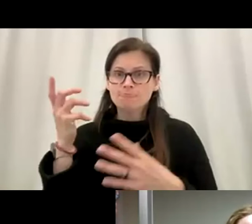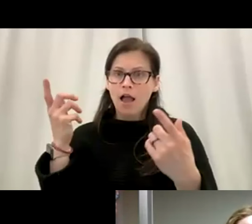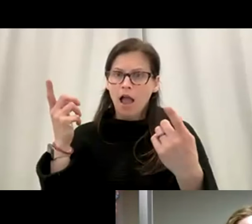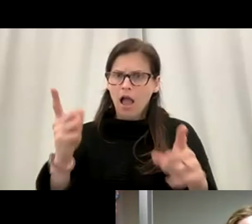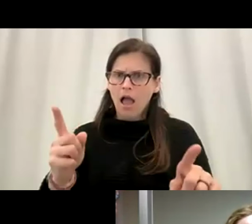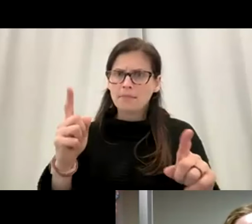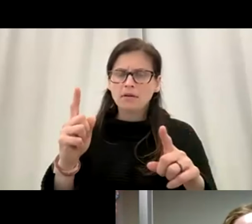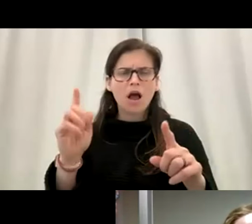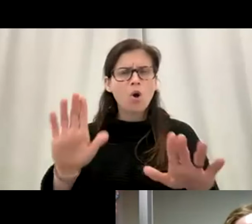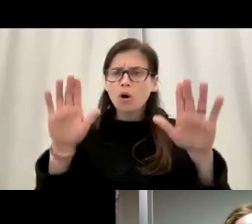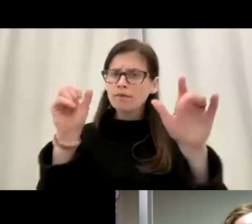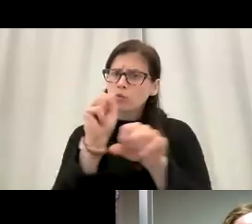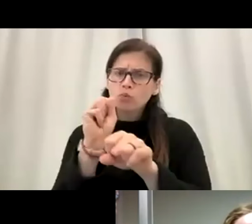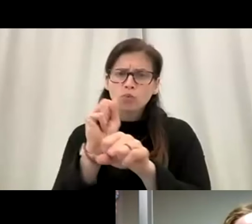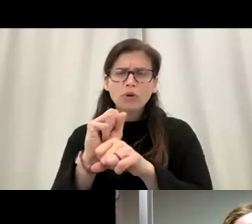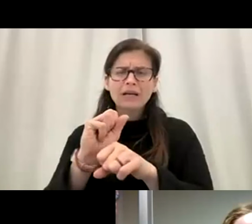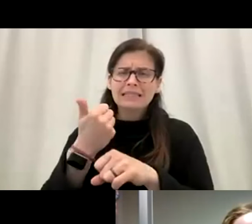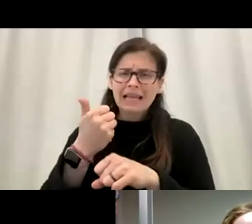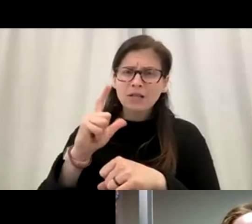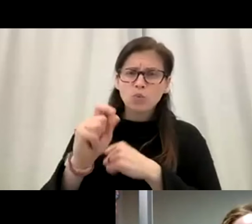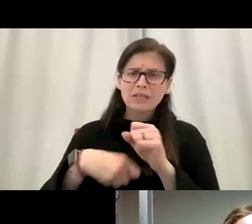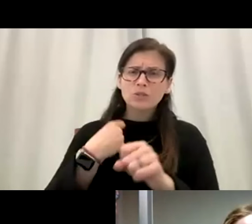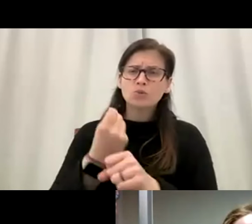wonderful work of decades could be just